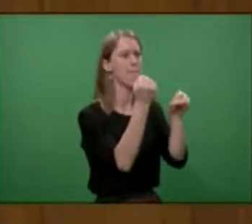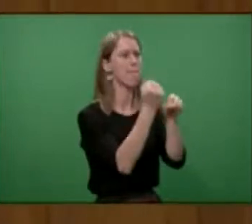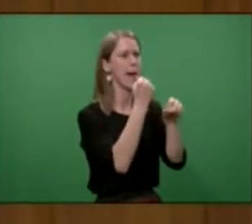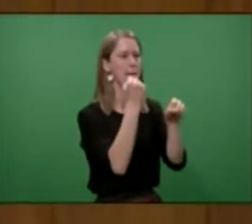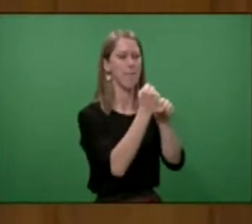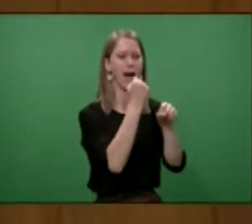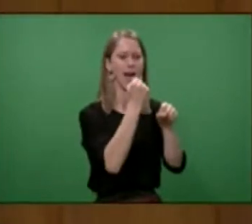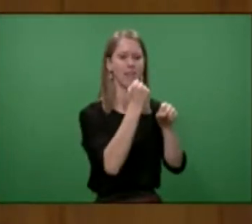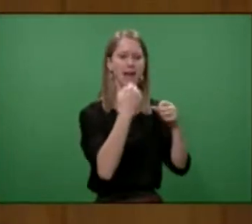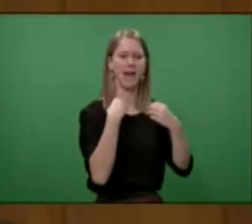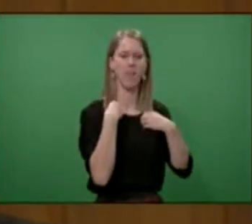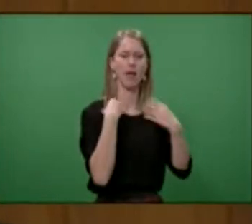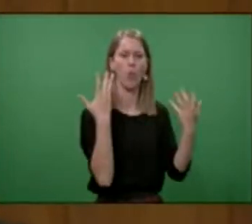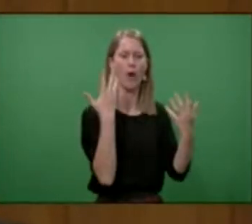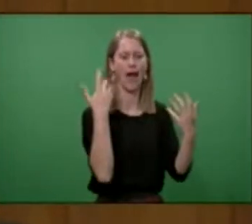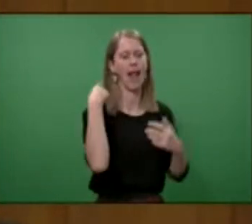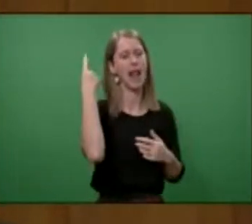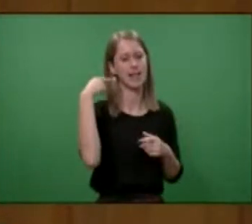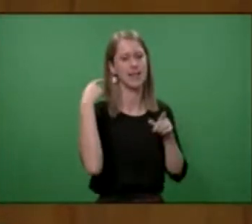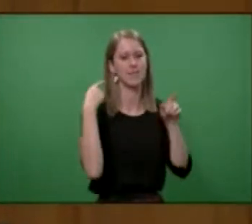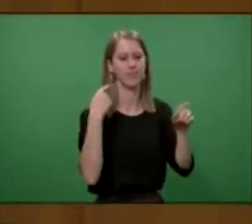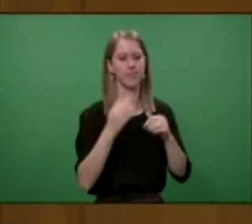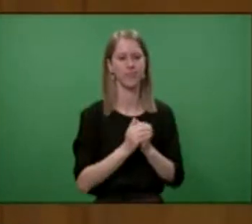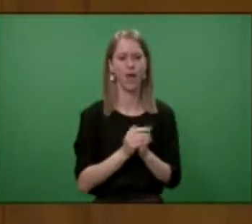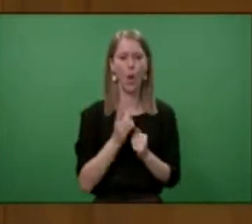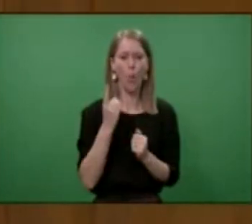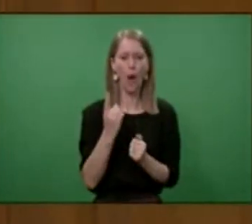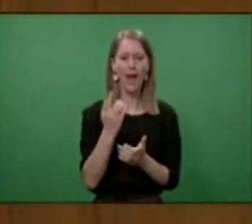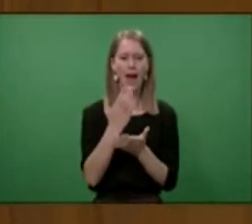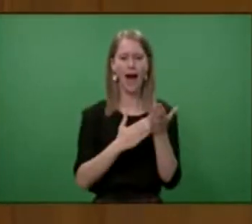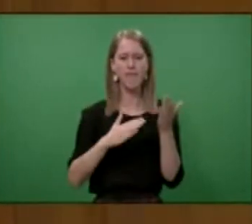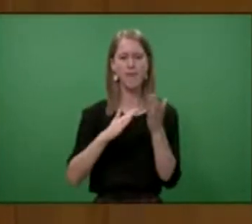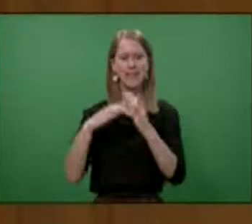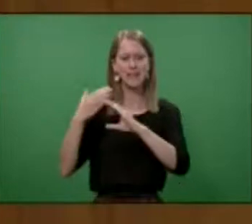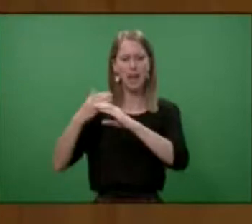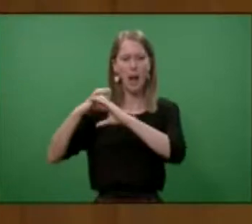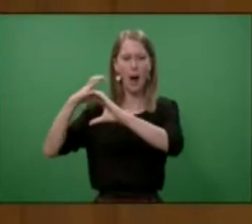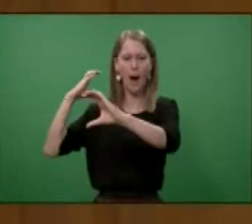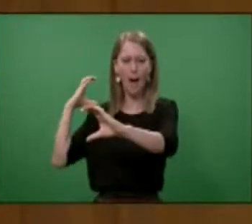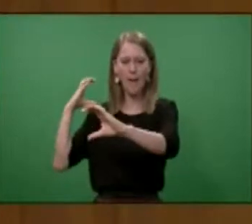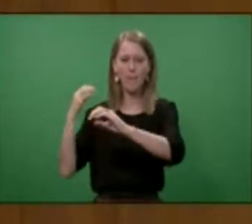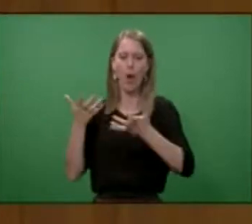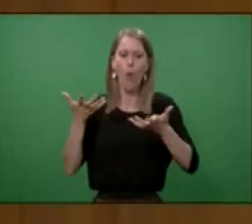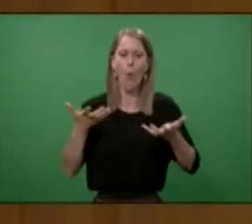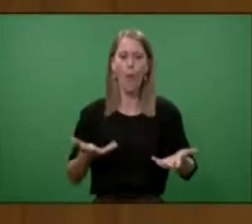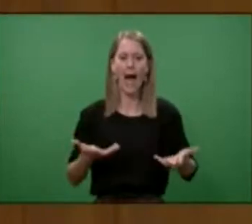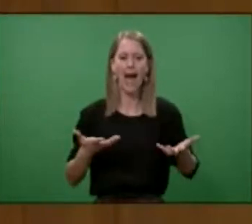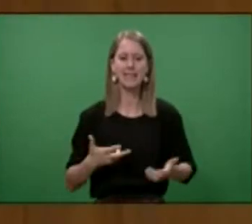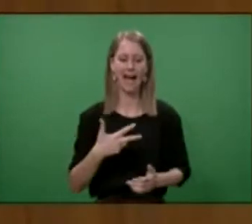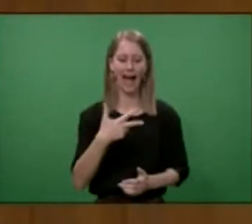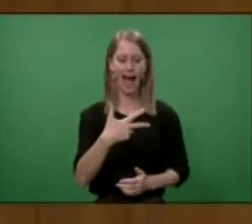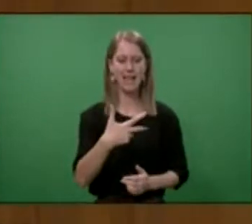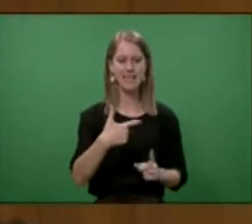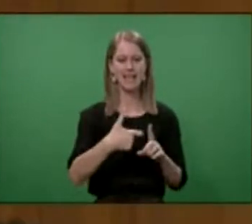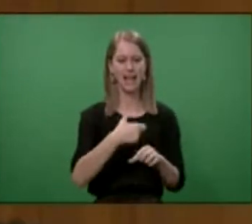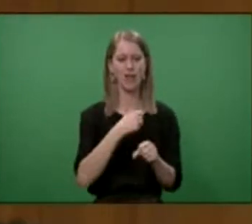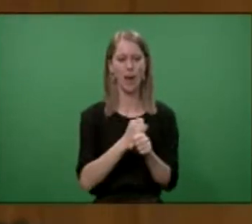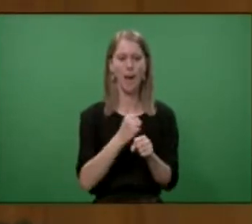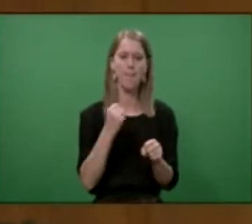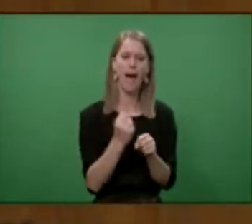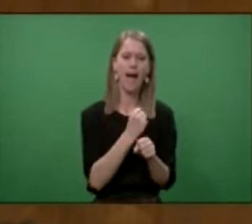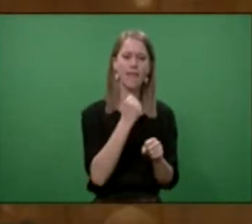Company, London. It's almost 1.5 metres long, weighs about 8 kilograms, and it's made of sterling